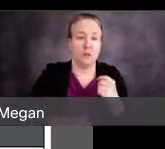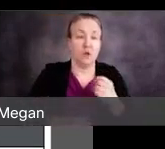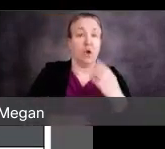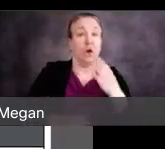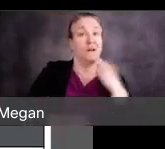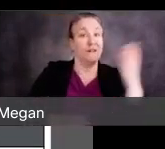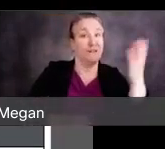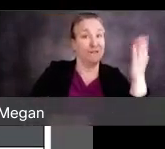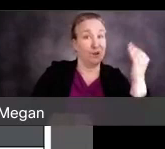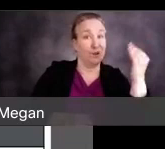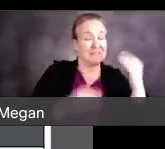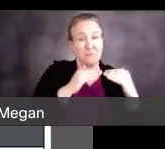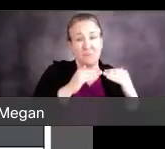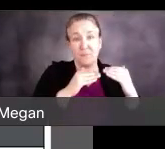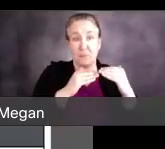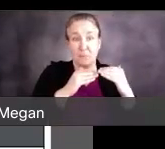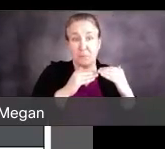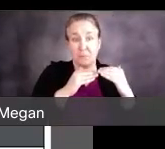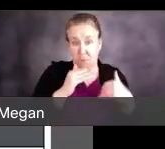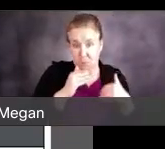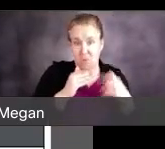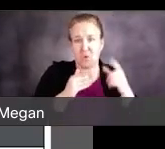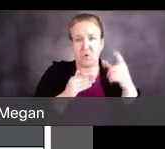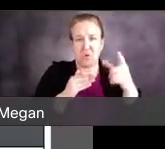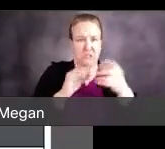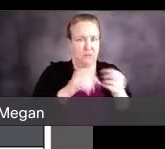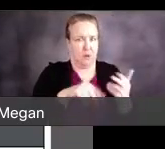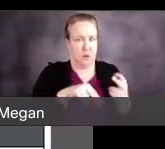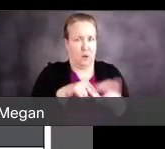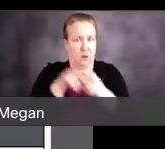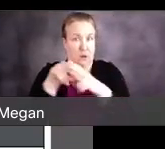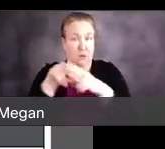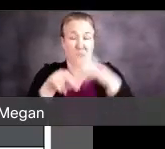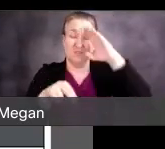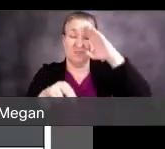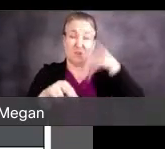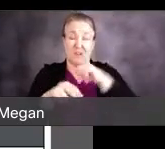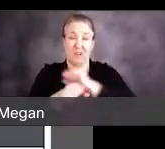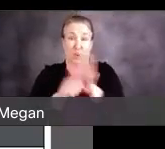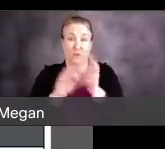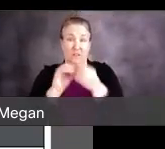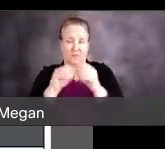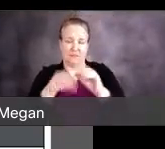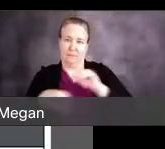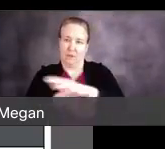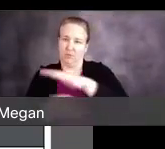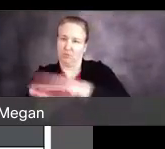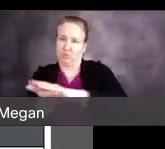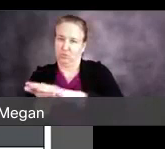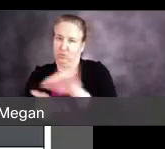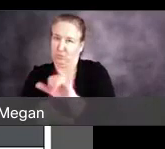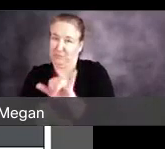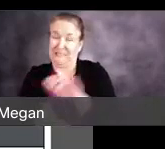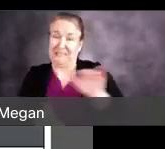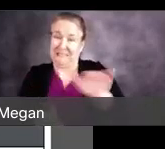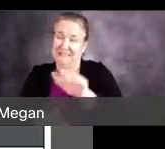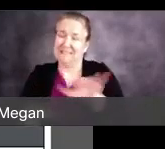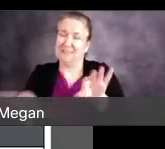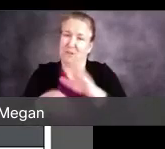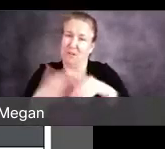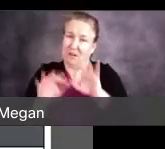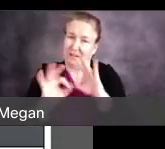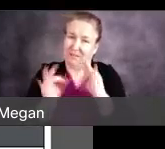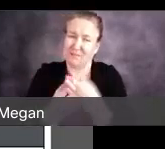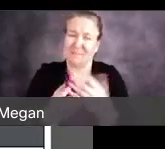younger. Obviously these cohorts all have an impact on our schools. So I just want to continue to urge all of our families to be